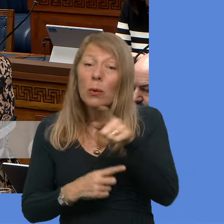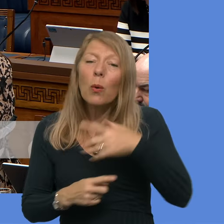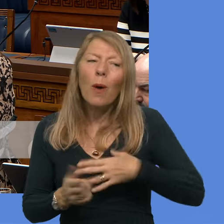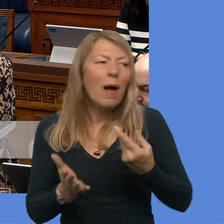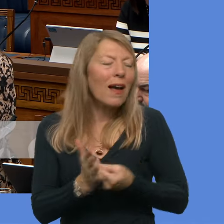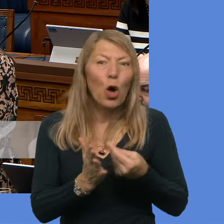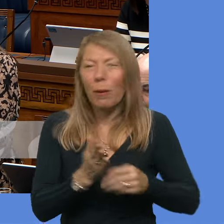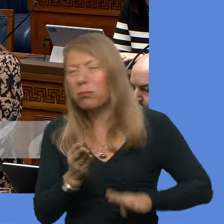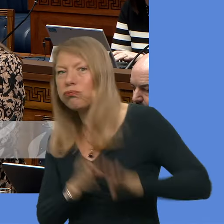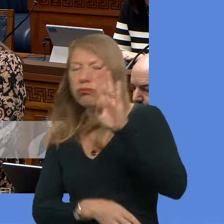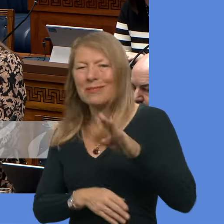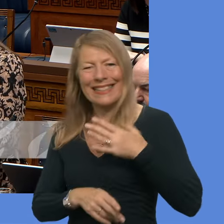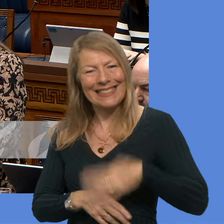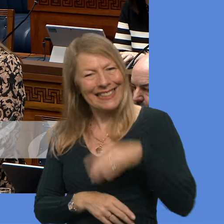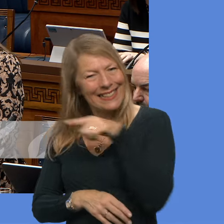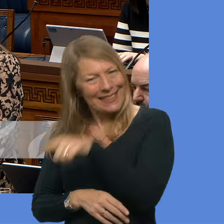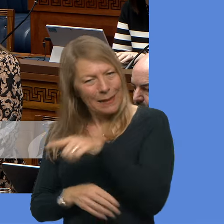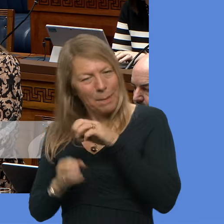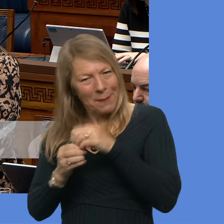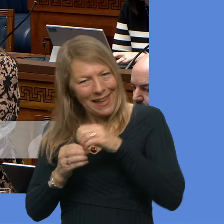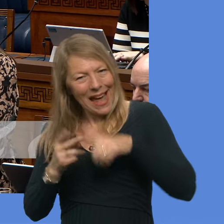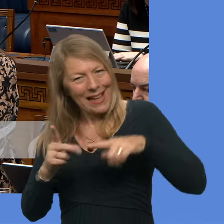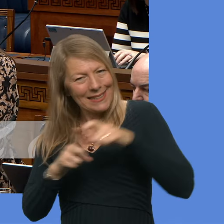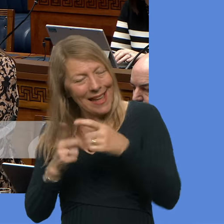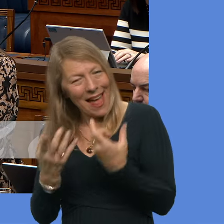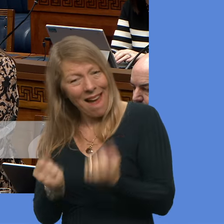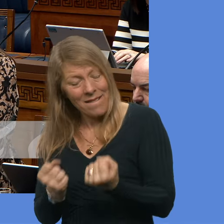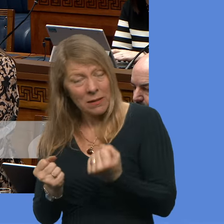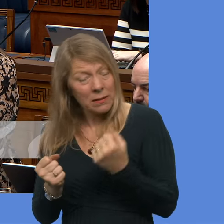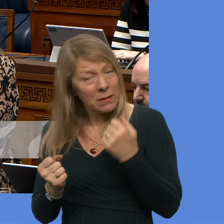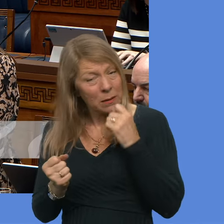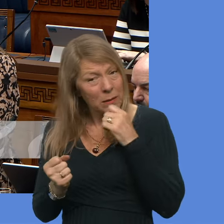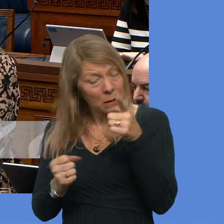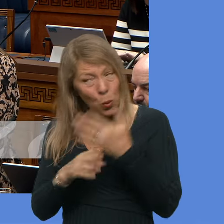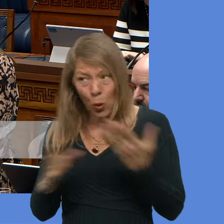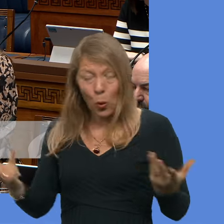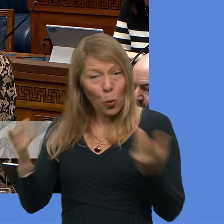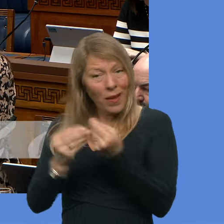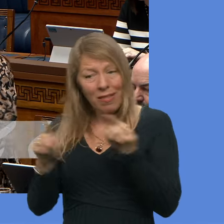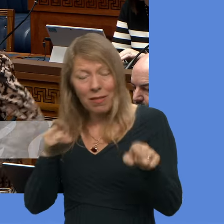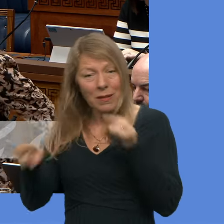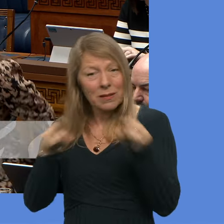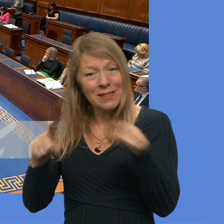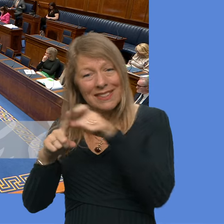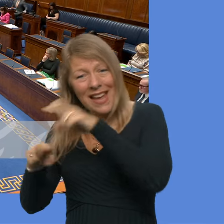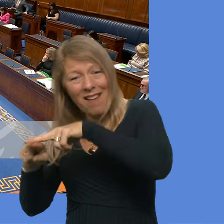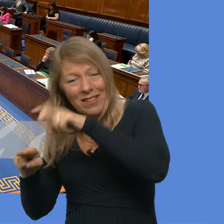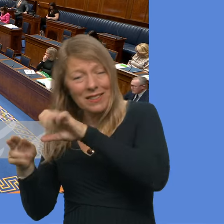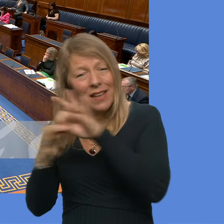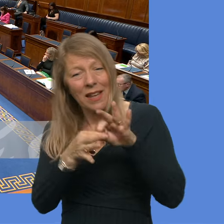of Communities regarding the establishment of additional business improvement districts to add to our local economies?